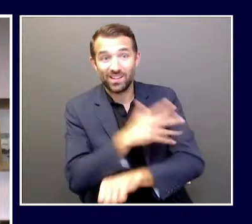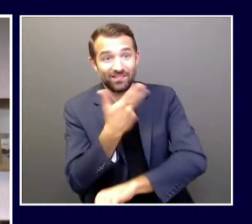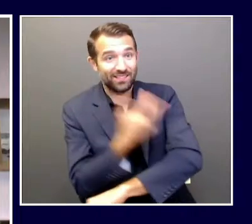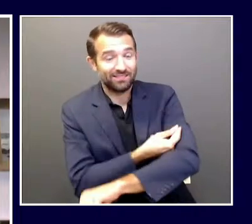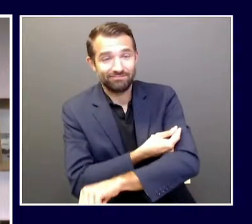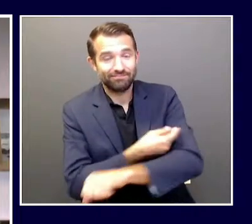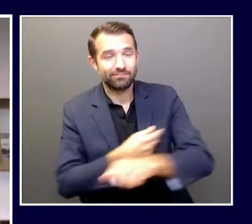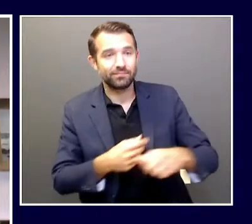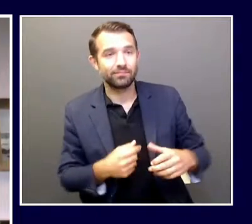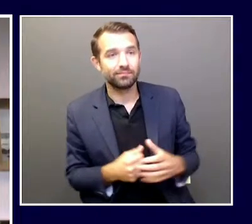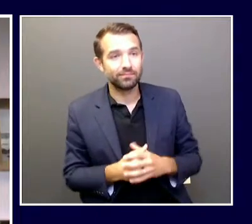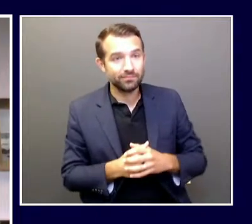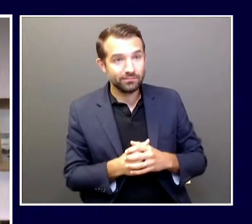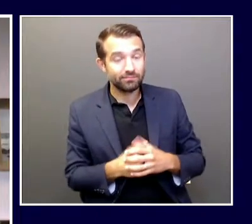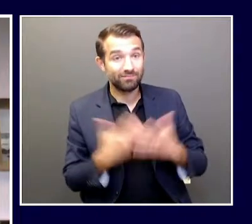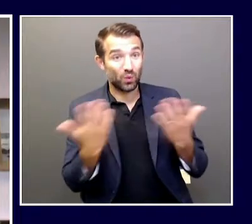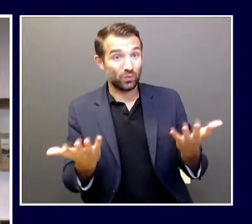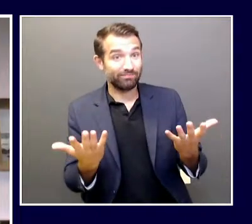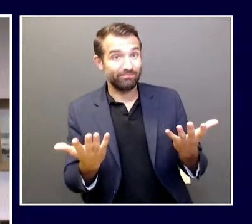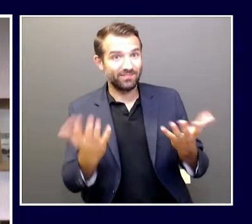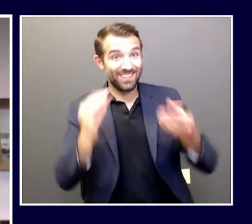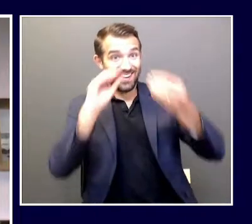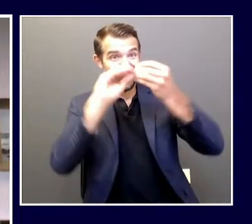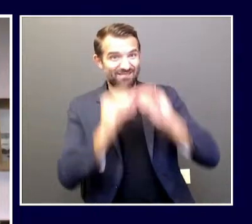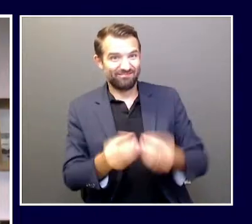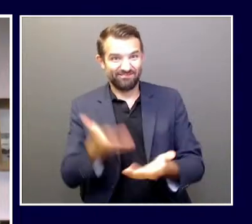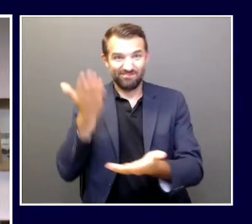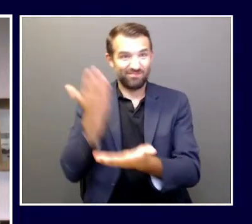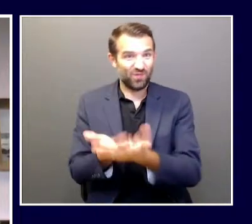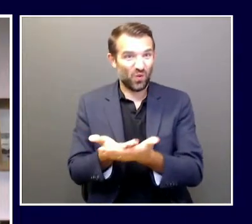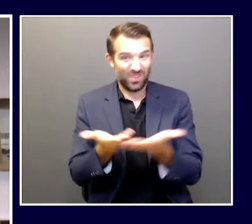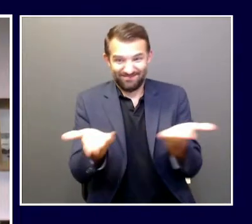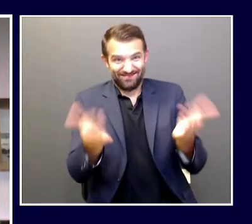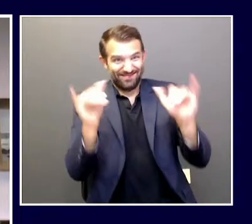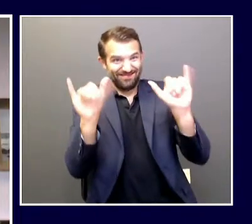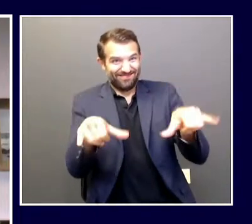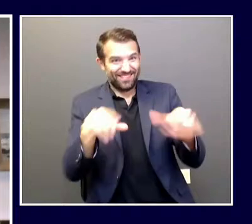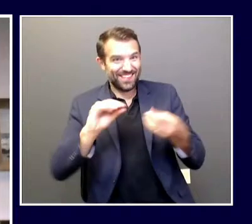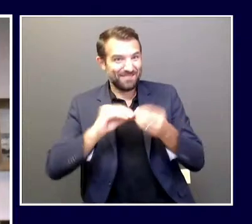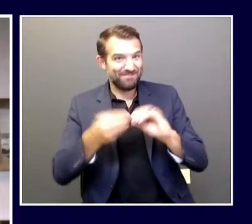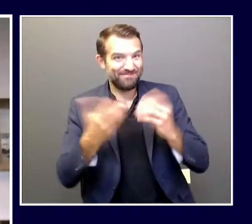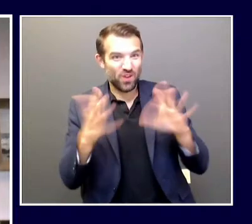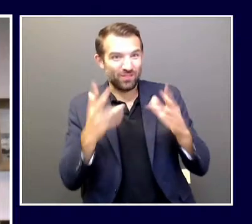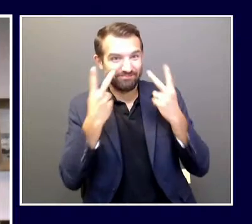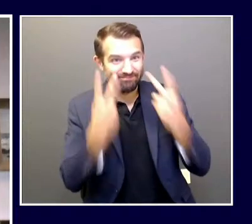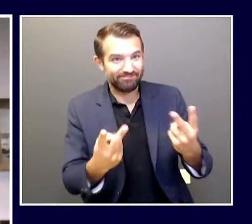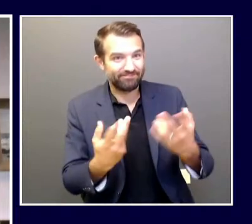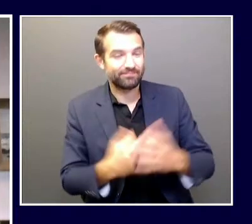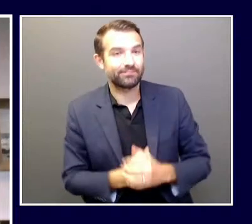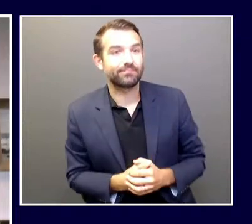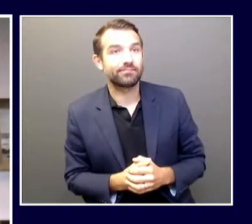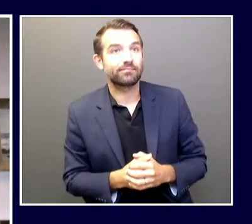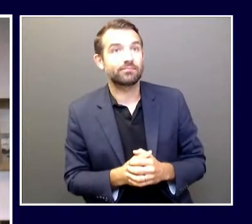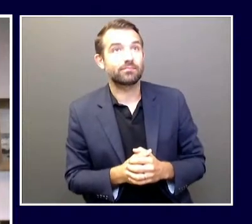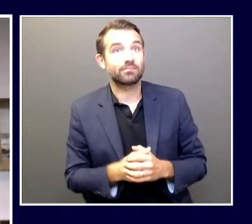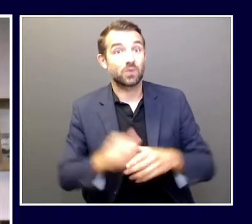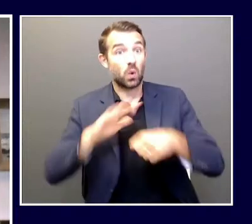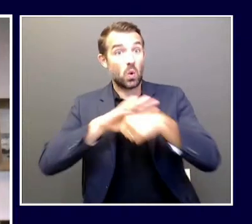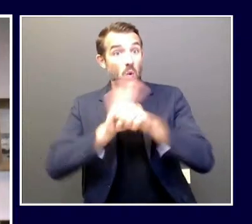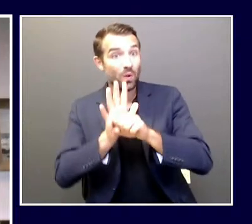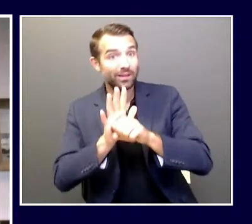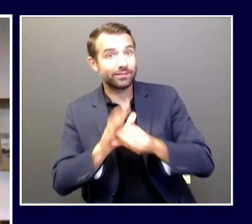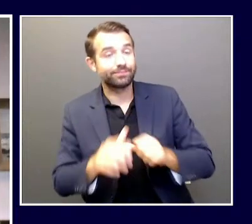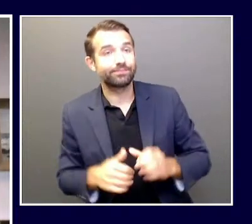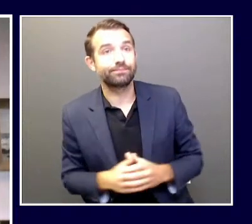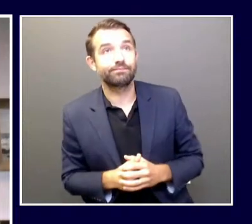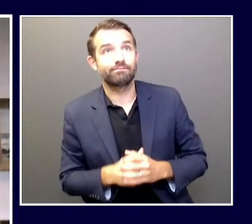the impact that COVID-19, and in particular, the Delta virus, the Delta variant, have had on